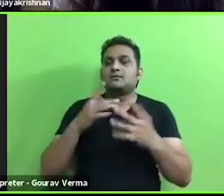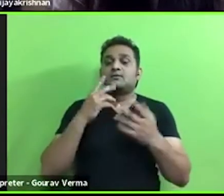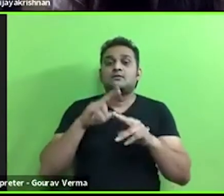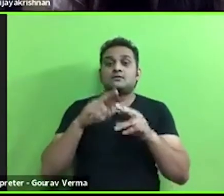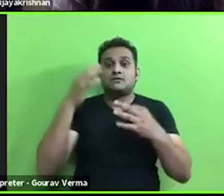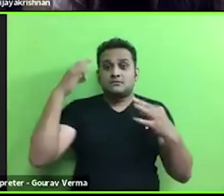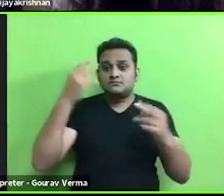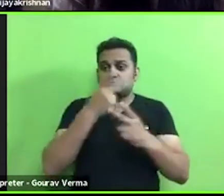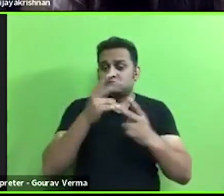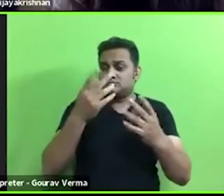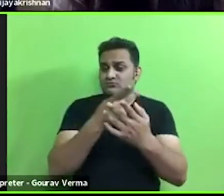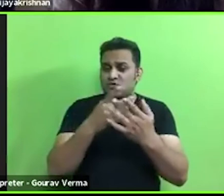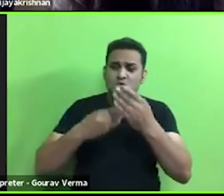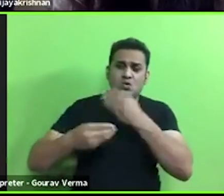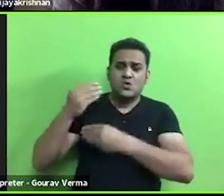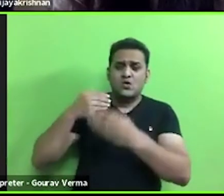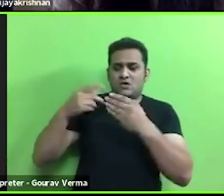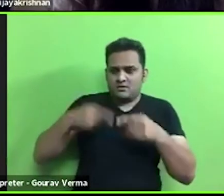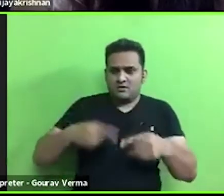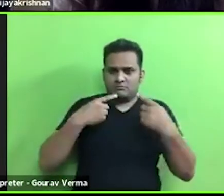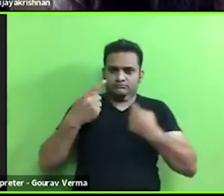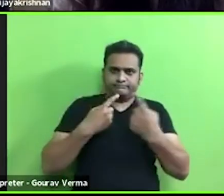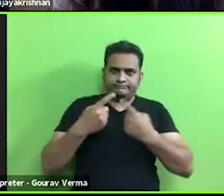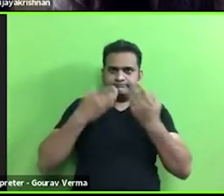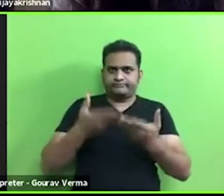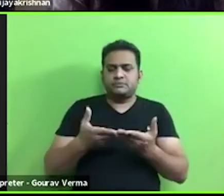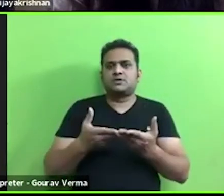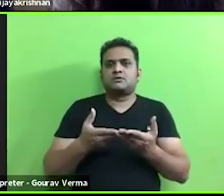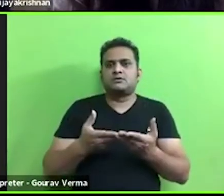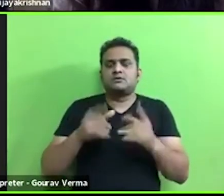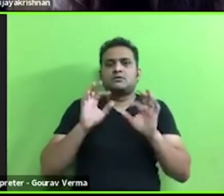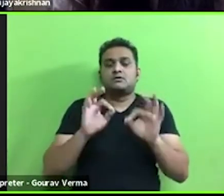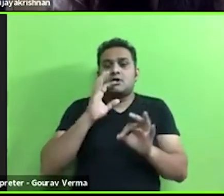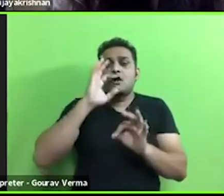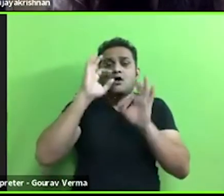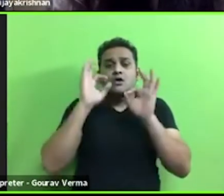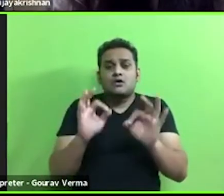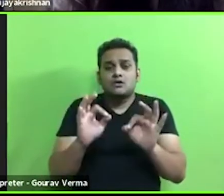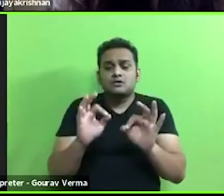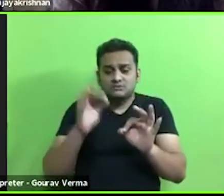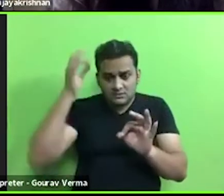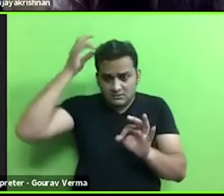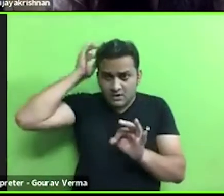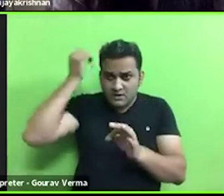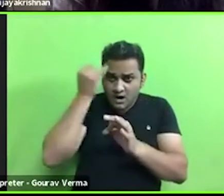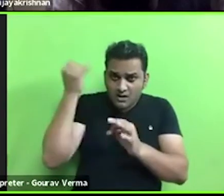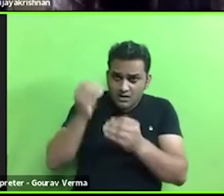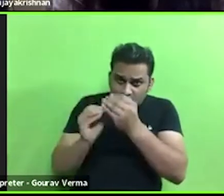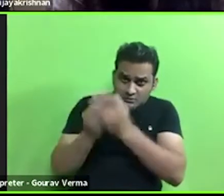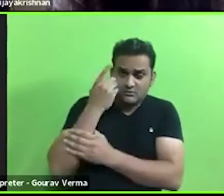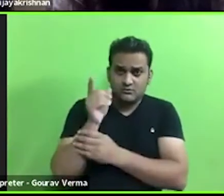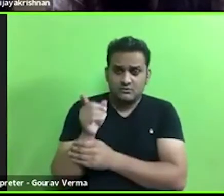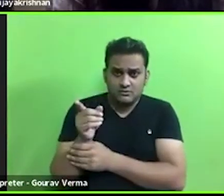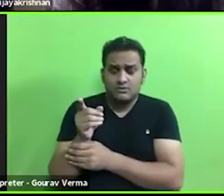classical art forms that we are talking about has origins of Brahmins' innovation